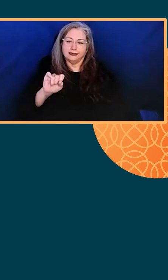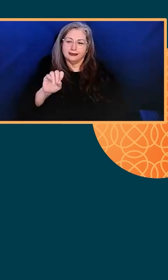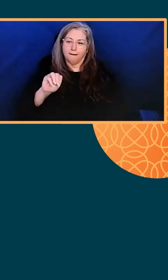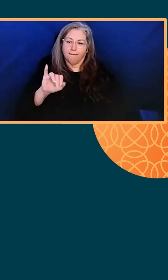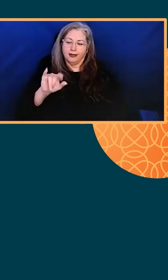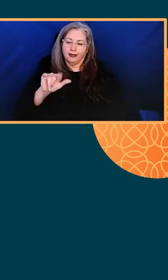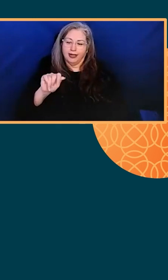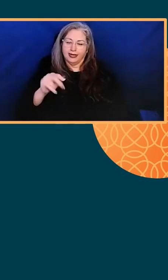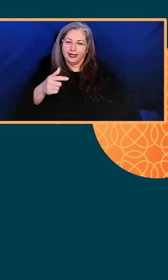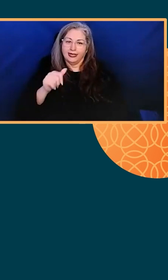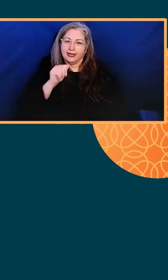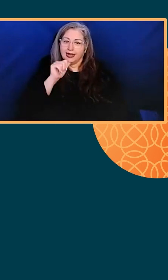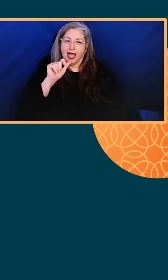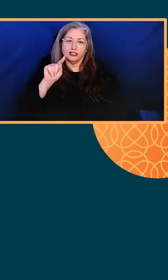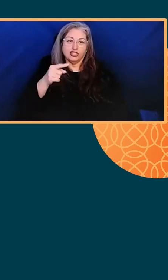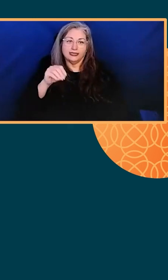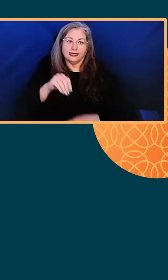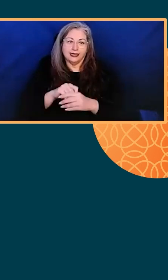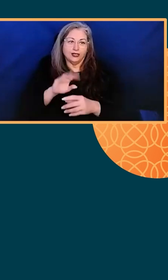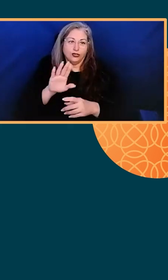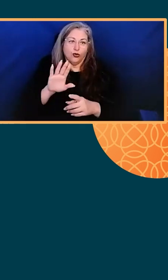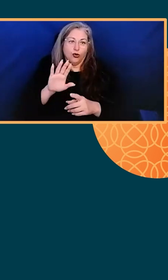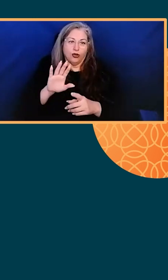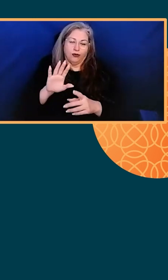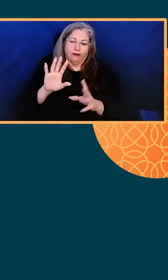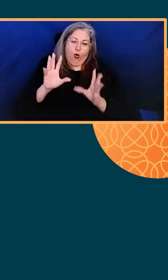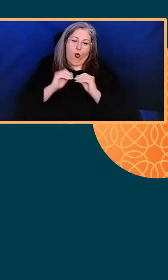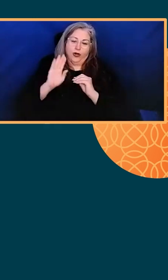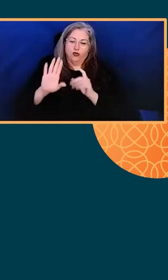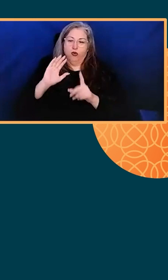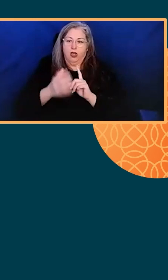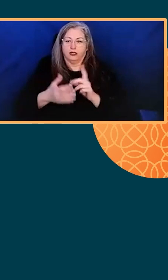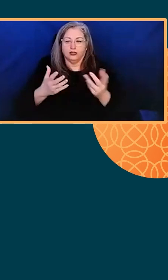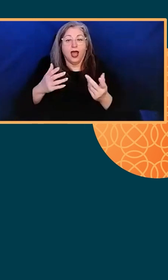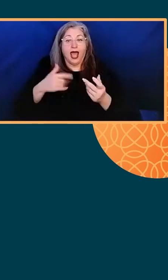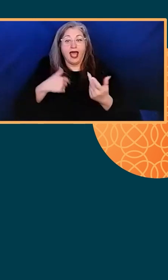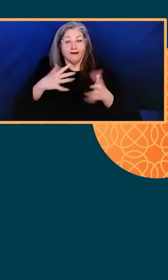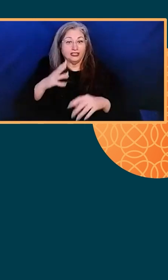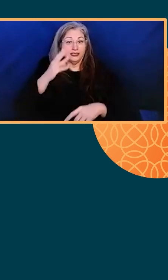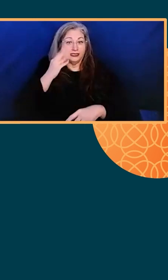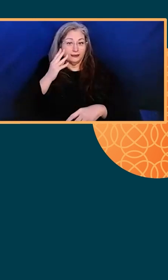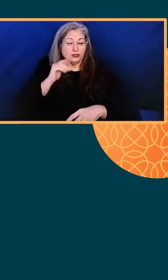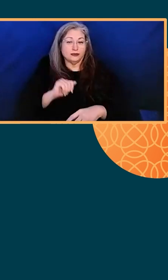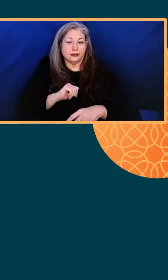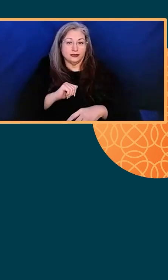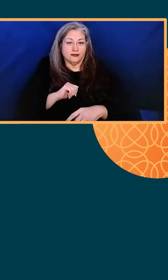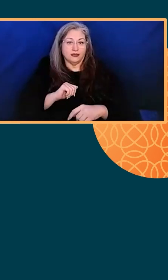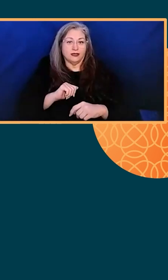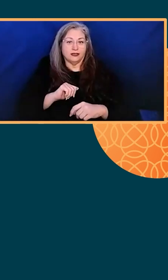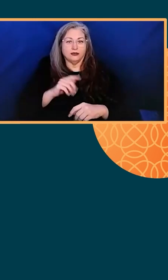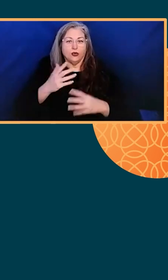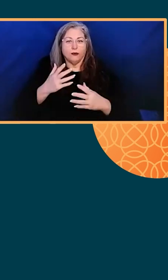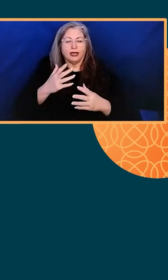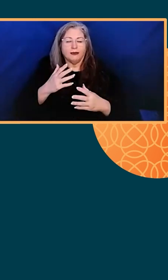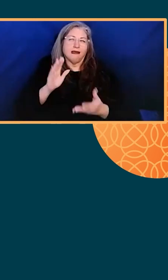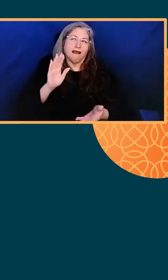owning your culture. And so, yeah, you could be, and I've had this experience, maybe less and